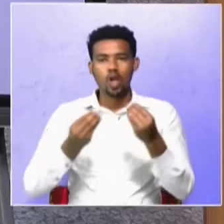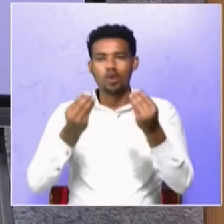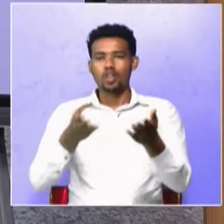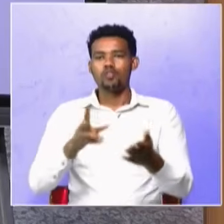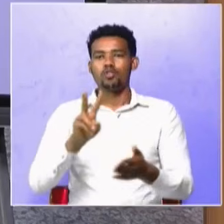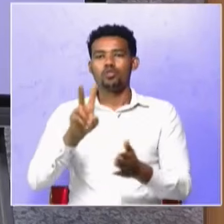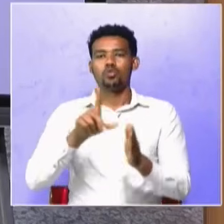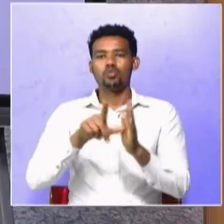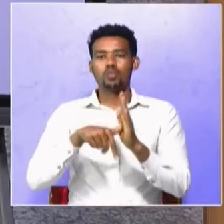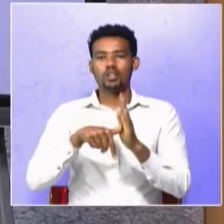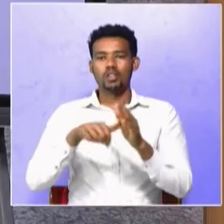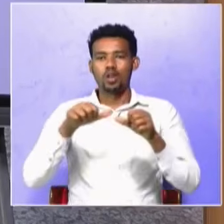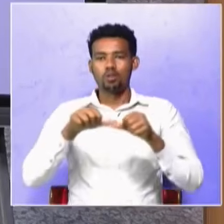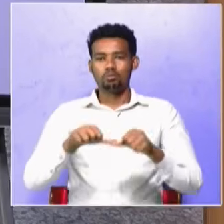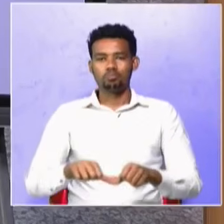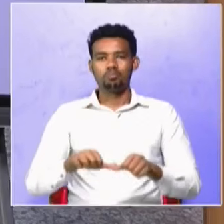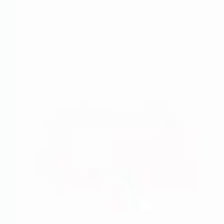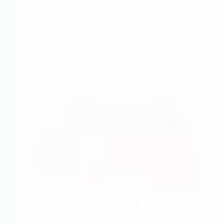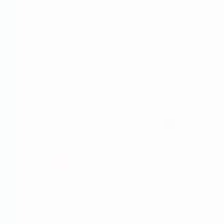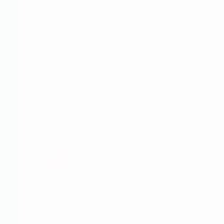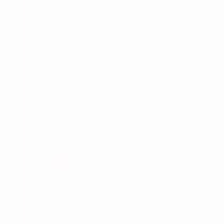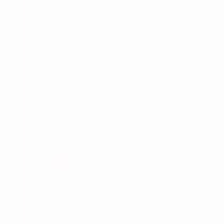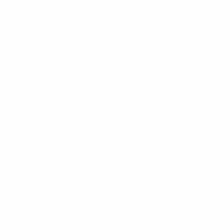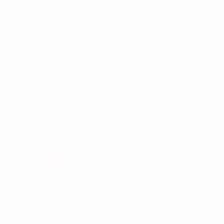minutes. I'll be here and I'll give you correction.